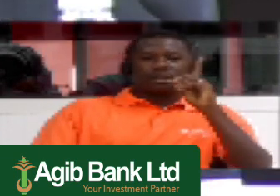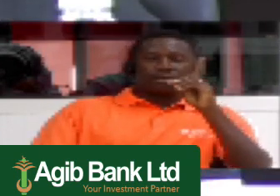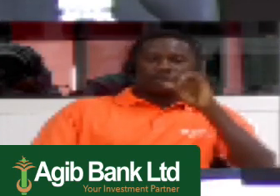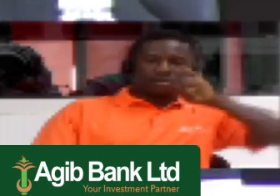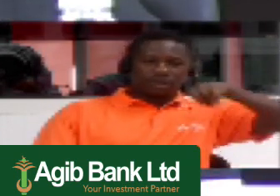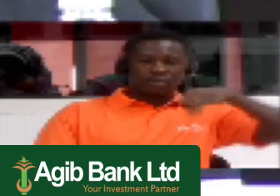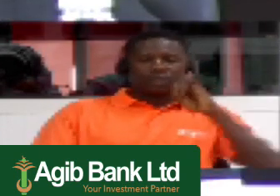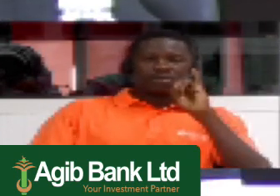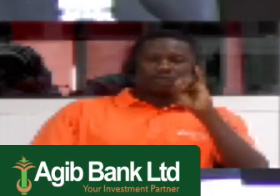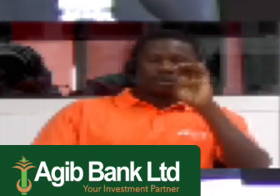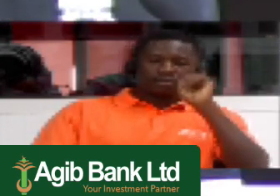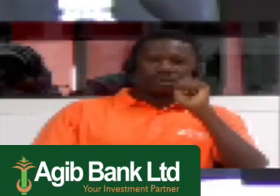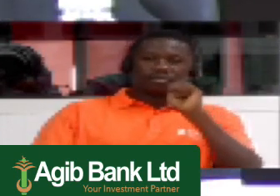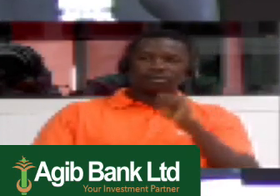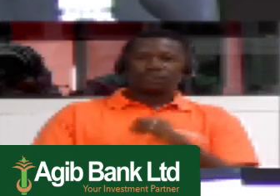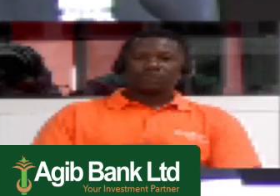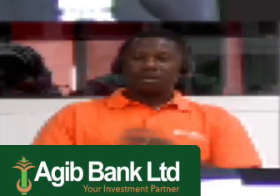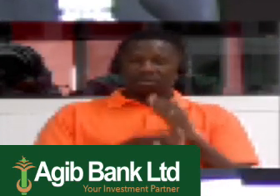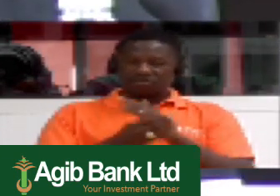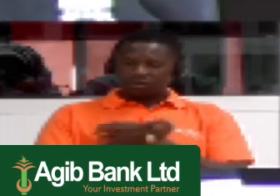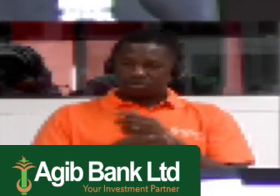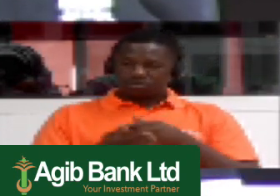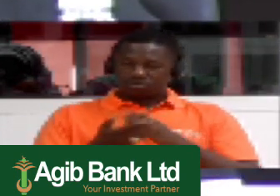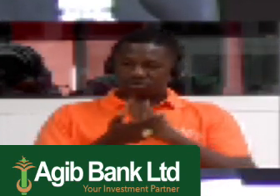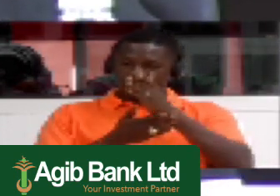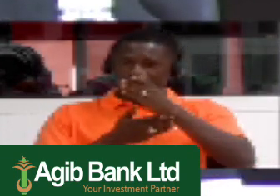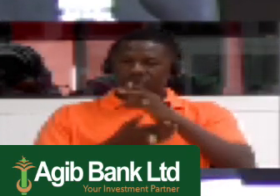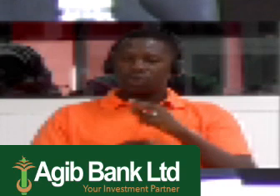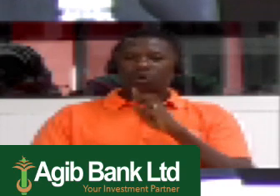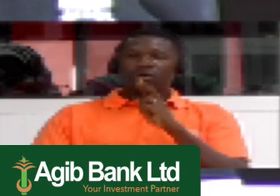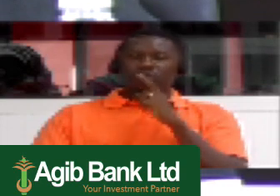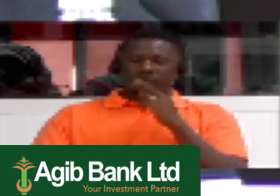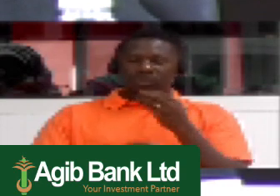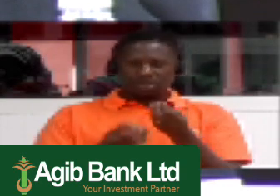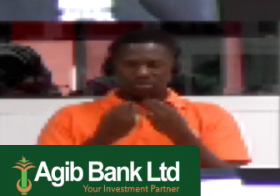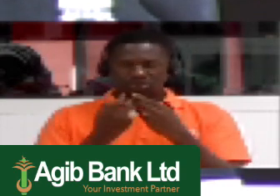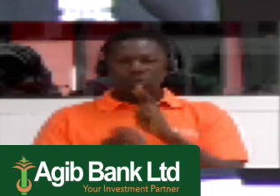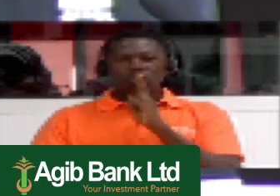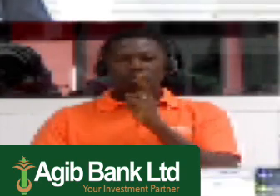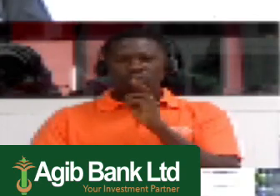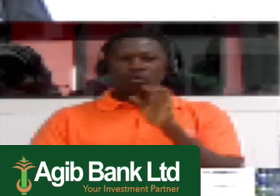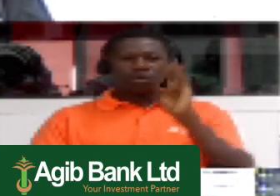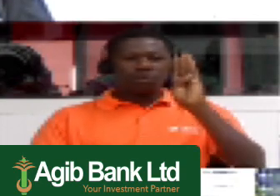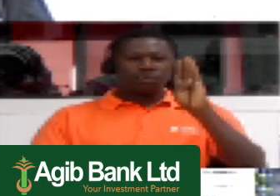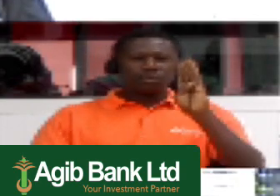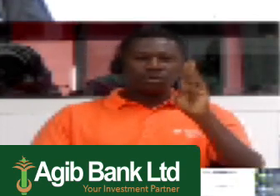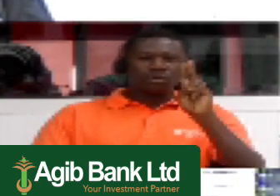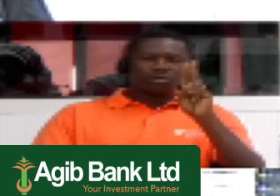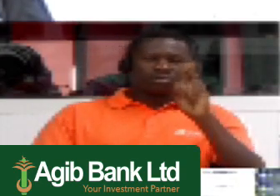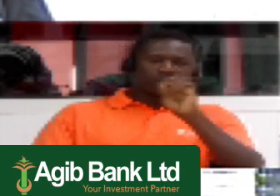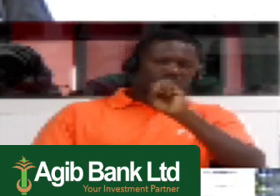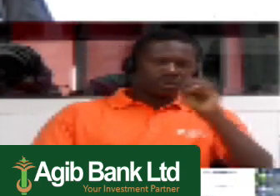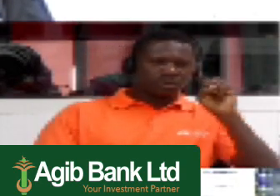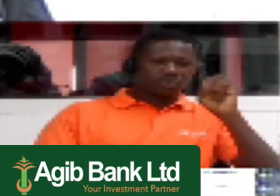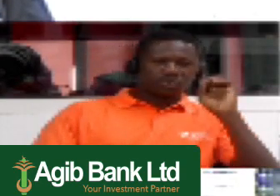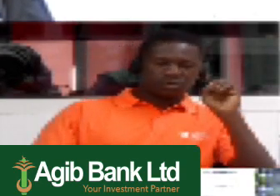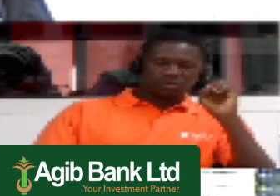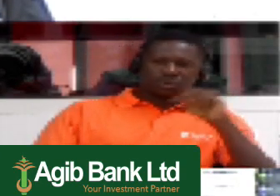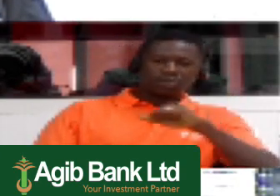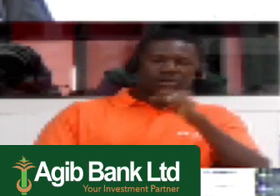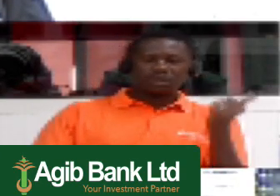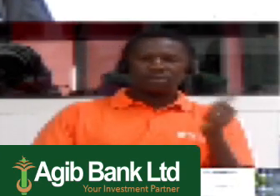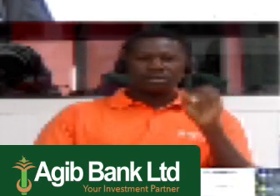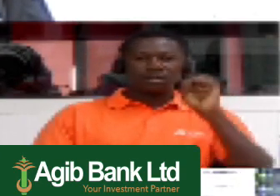move on, just kindly remind us who Buso and Sambu were. Ako janni betende na hakilo